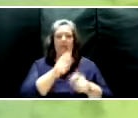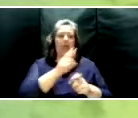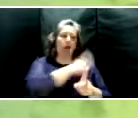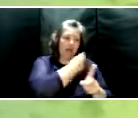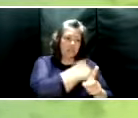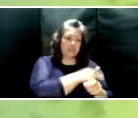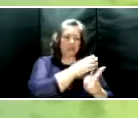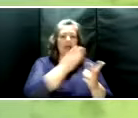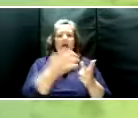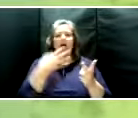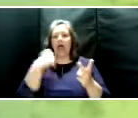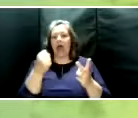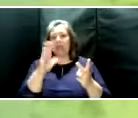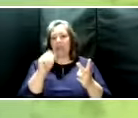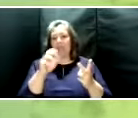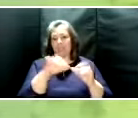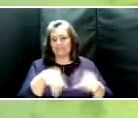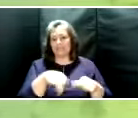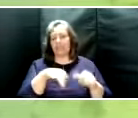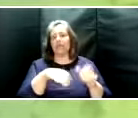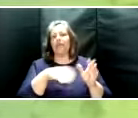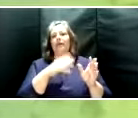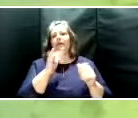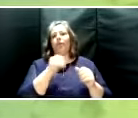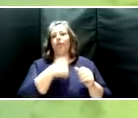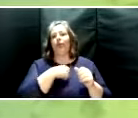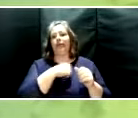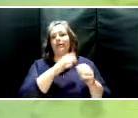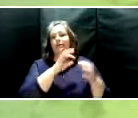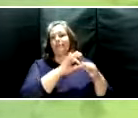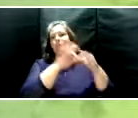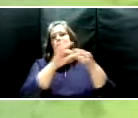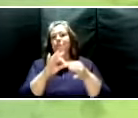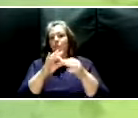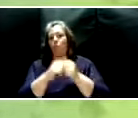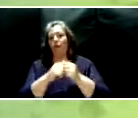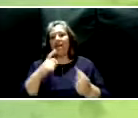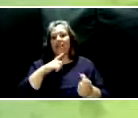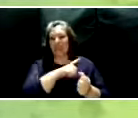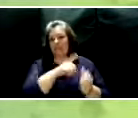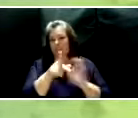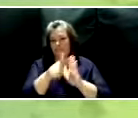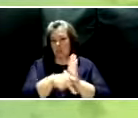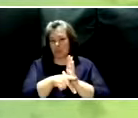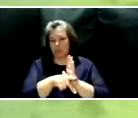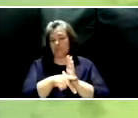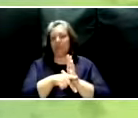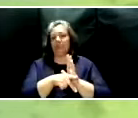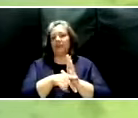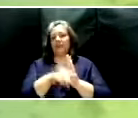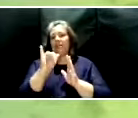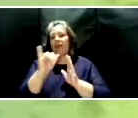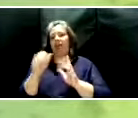and from healthcare systems and correlate those with the legislative policies that impact maybe